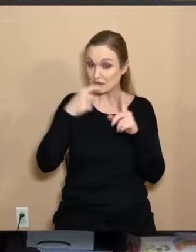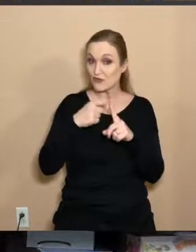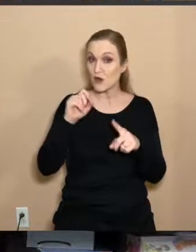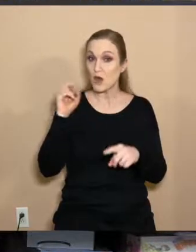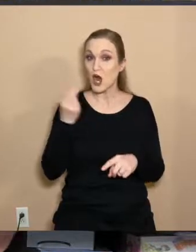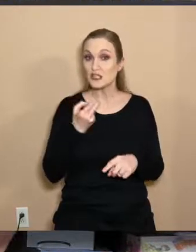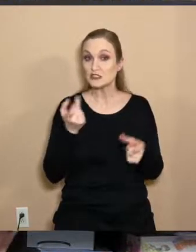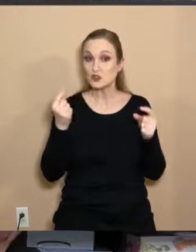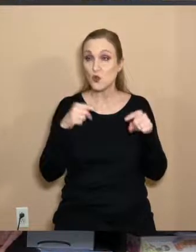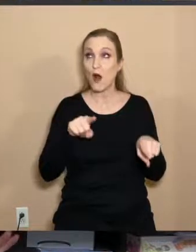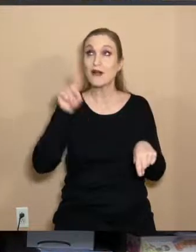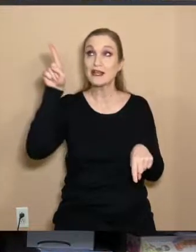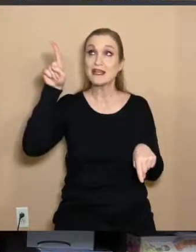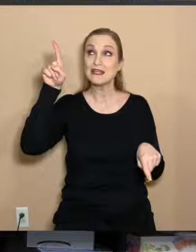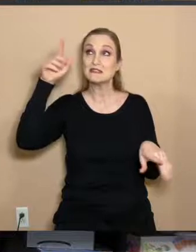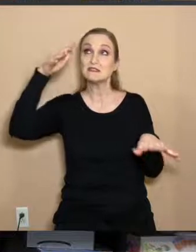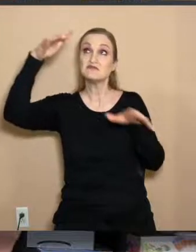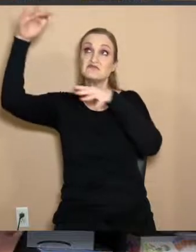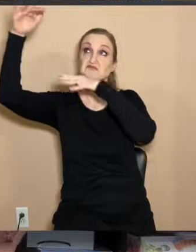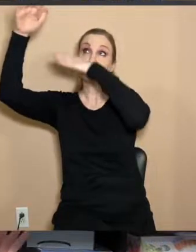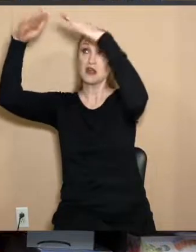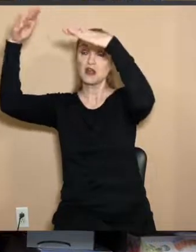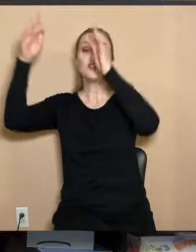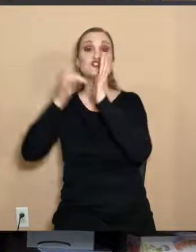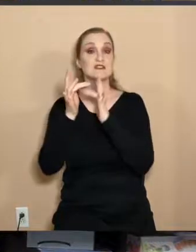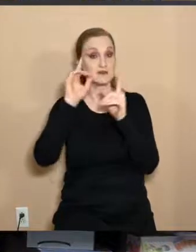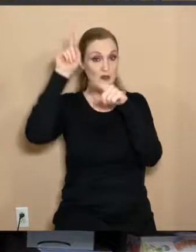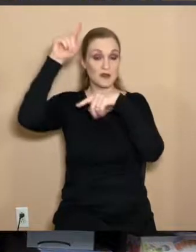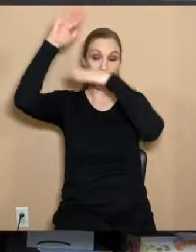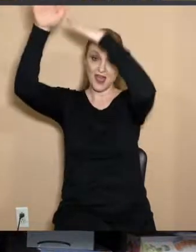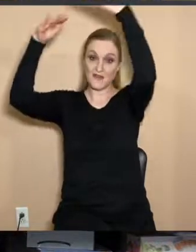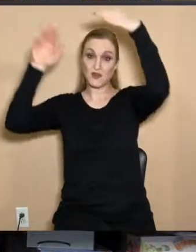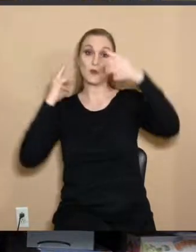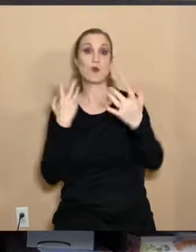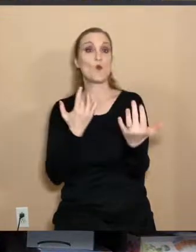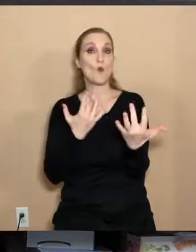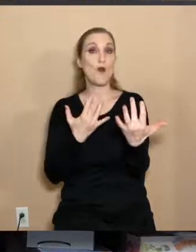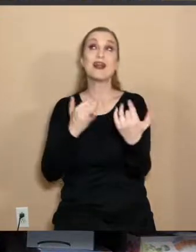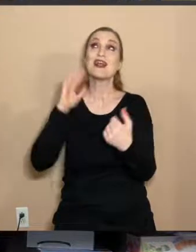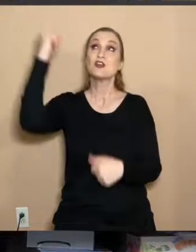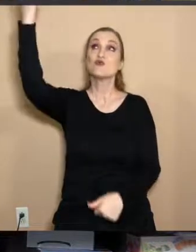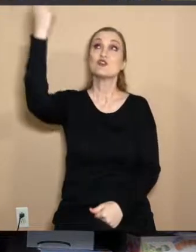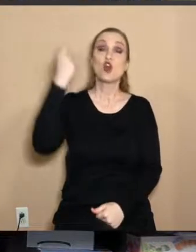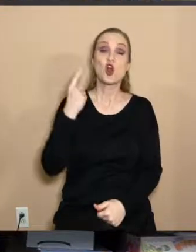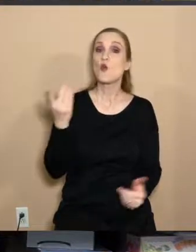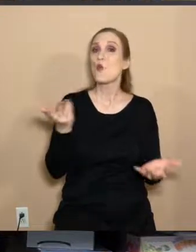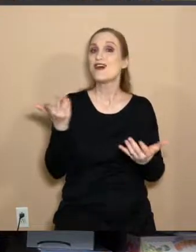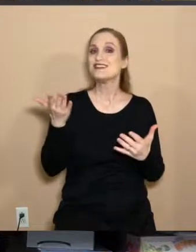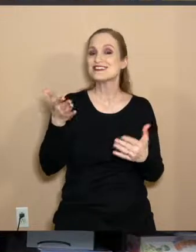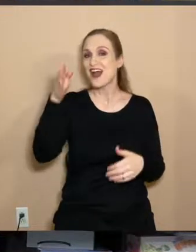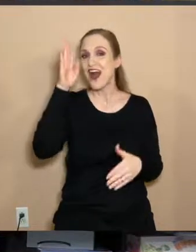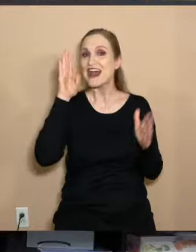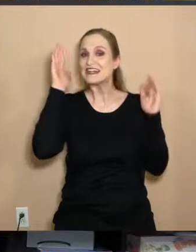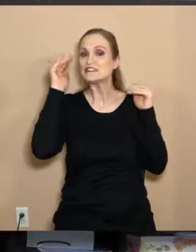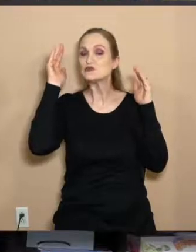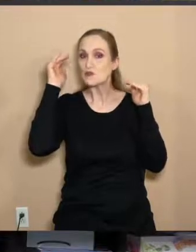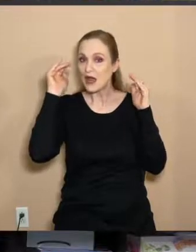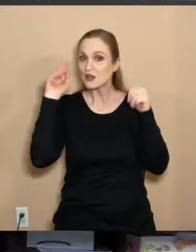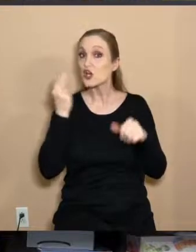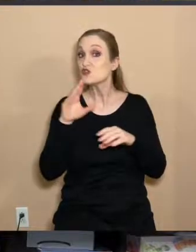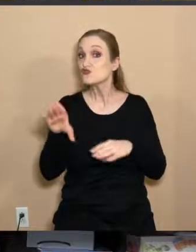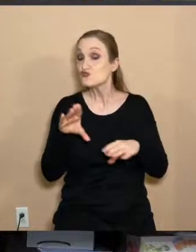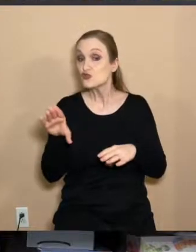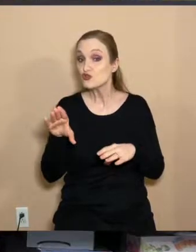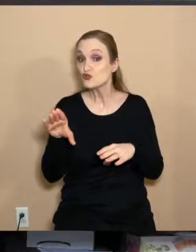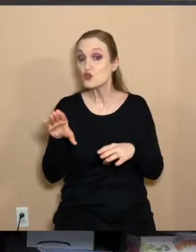doing while he is away. Now that Christ has gone to heaven and we're awaiting his return, what does God expect us to do? Well, he expects us